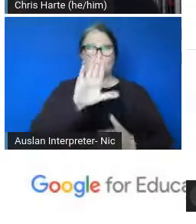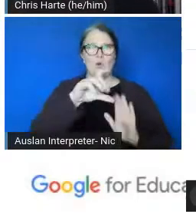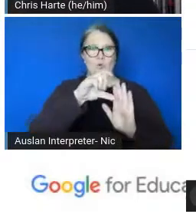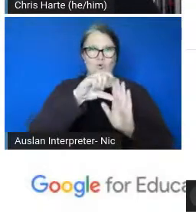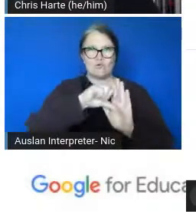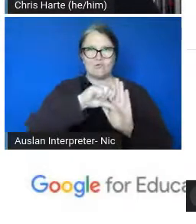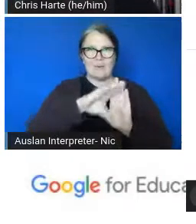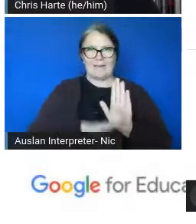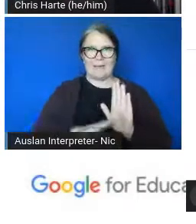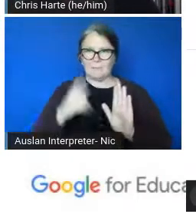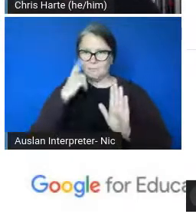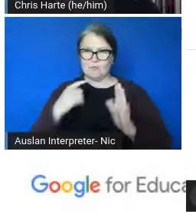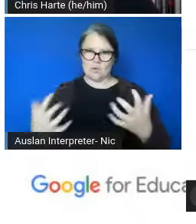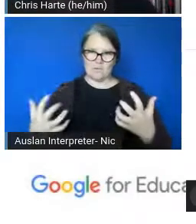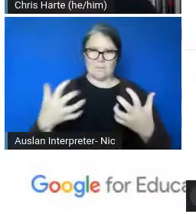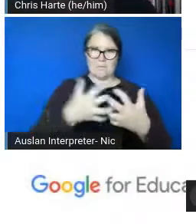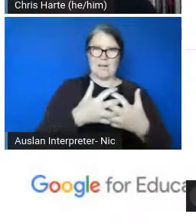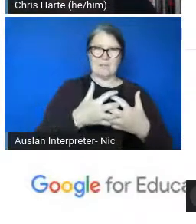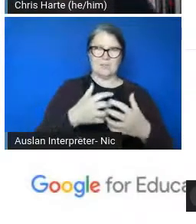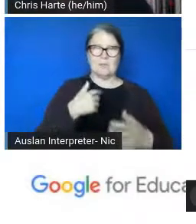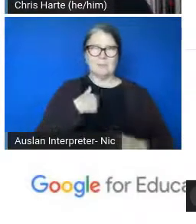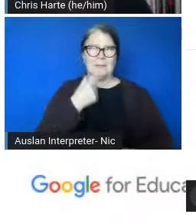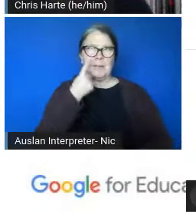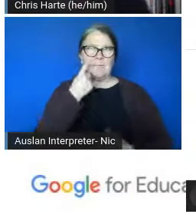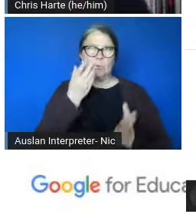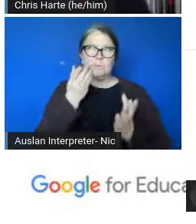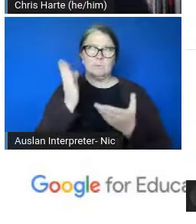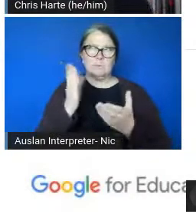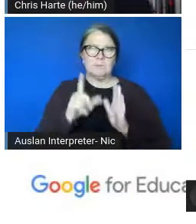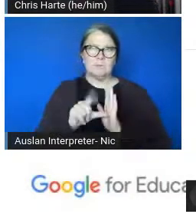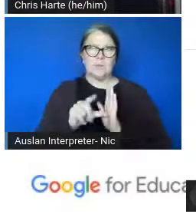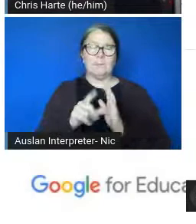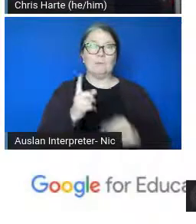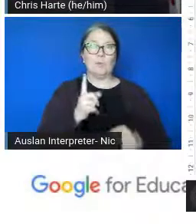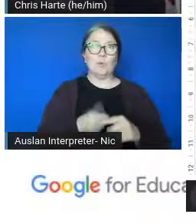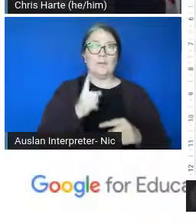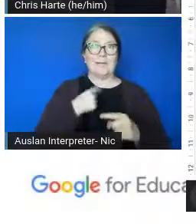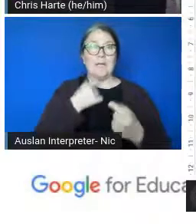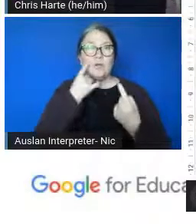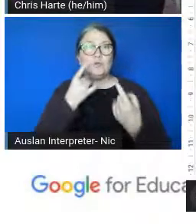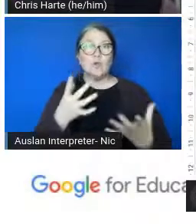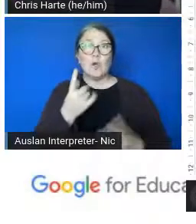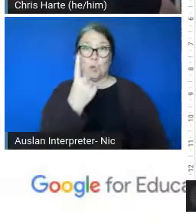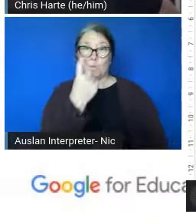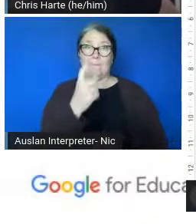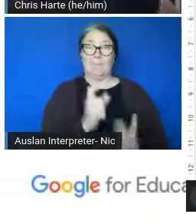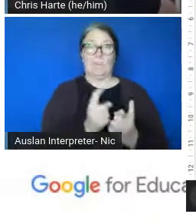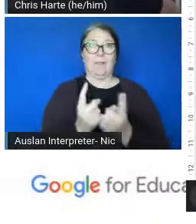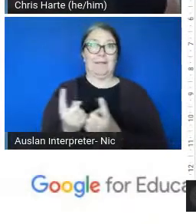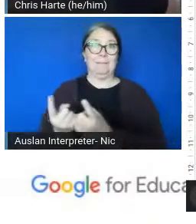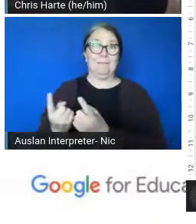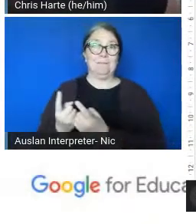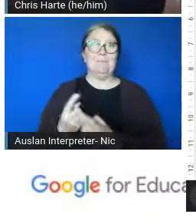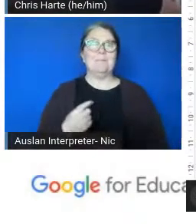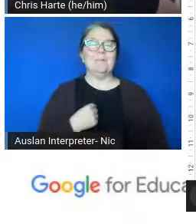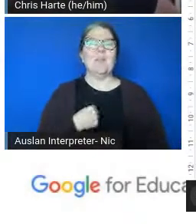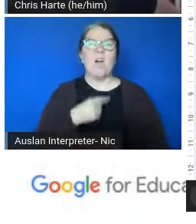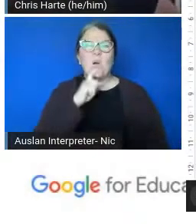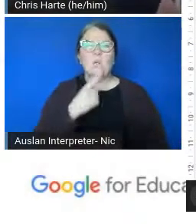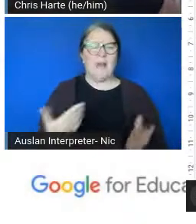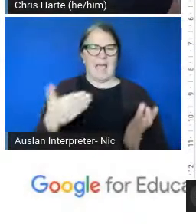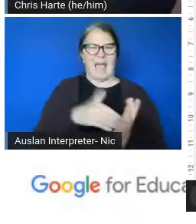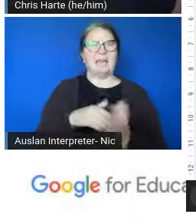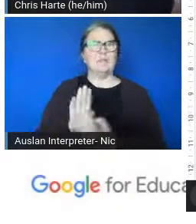I'm just looking at the time. Very quickly then, I'm going to show you one more thing. And we're going to pop this into Classroom, and we're going to pop it into the chat as